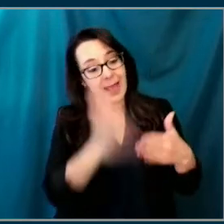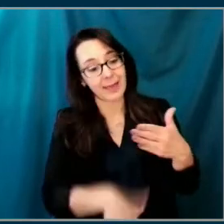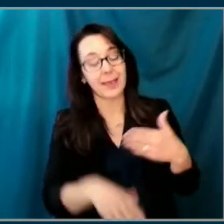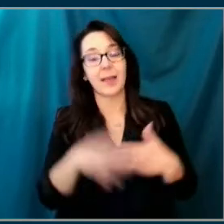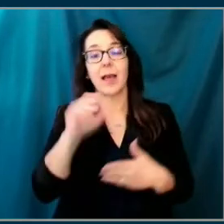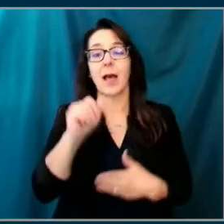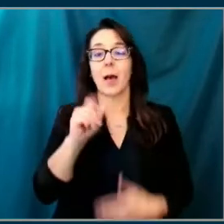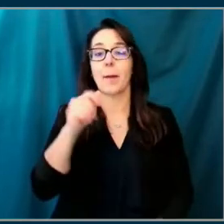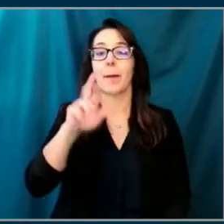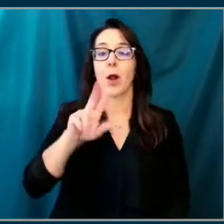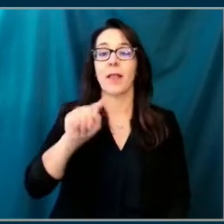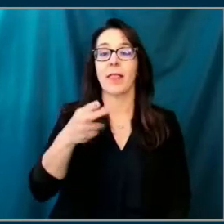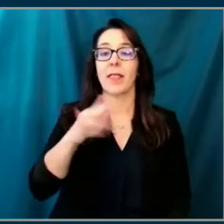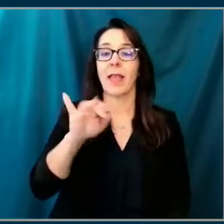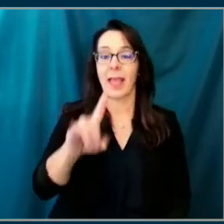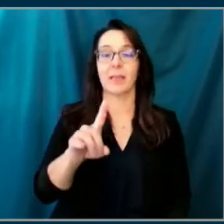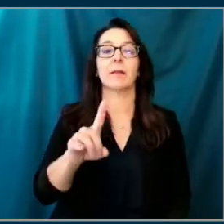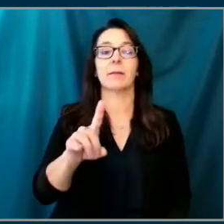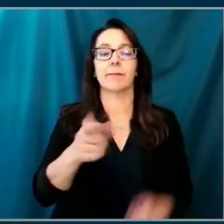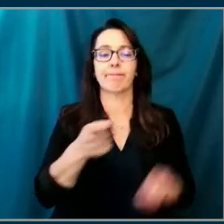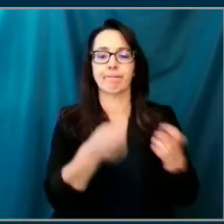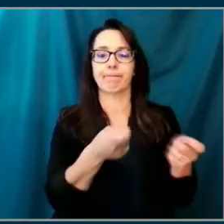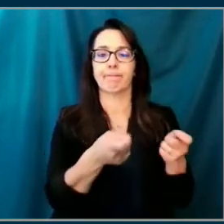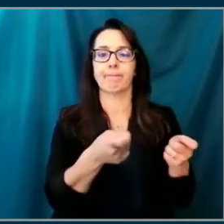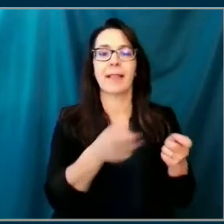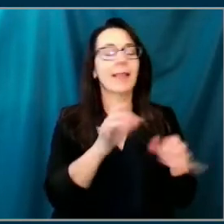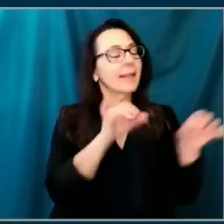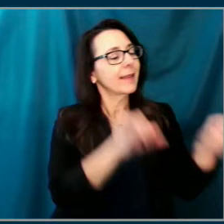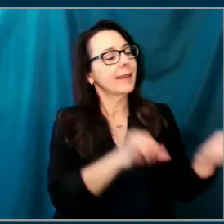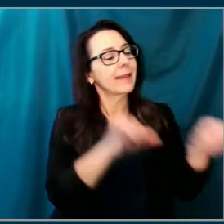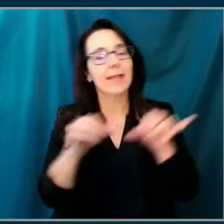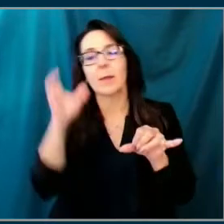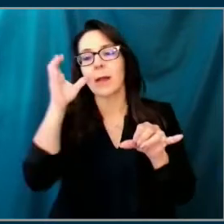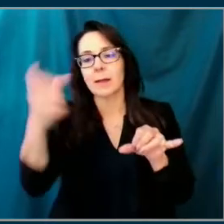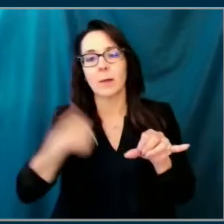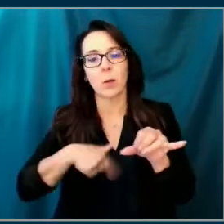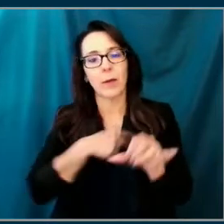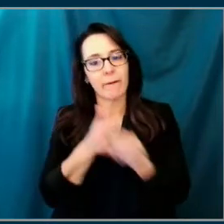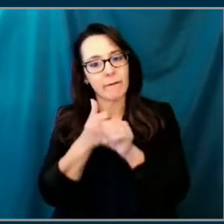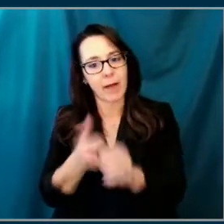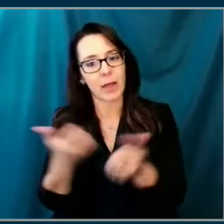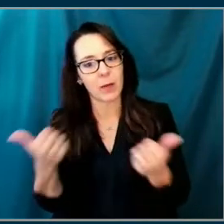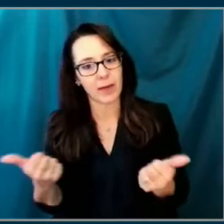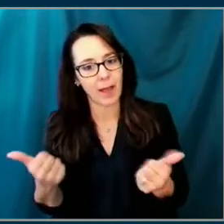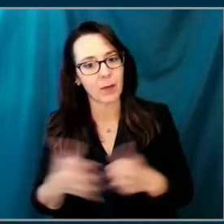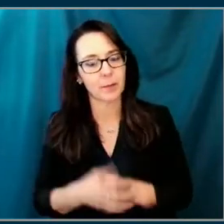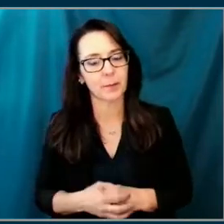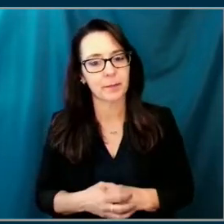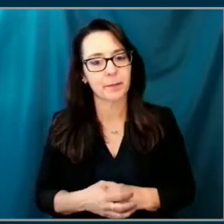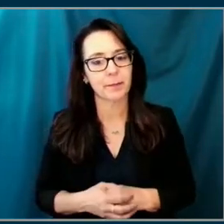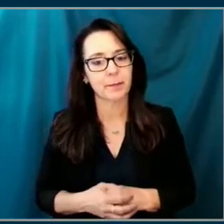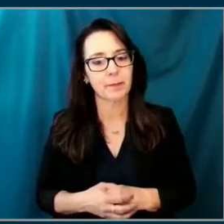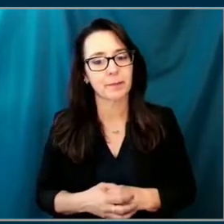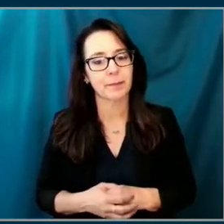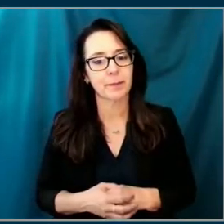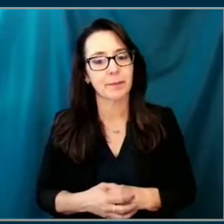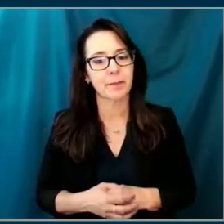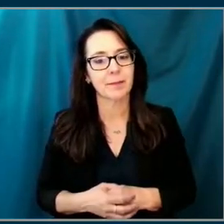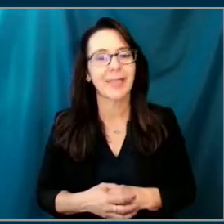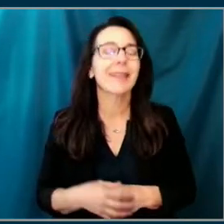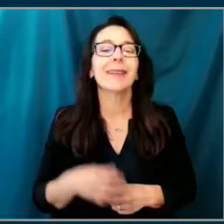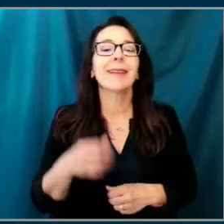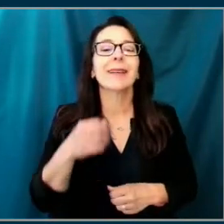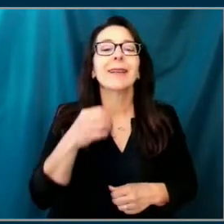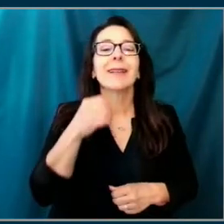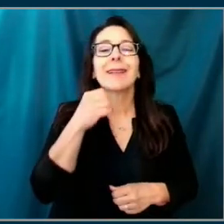regime. This is the same basic playbook we are following here. It isn't just a matter of stock